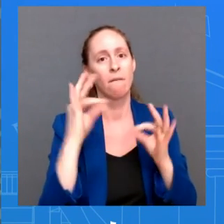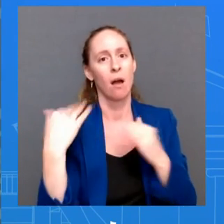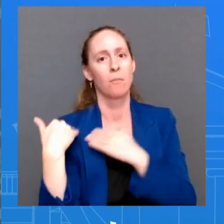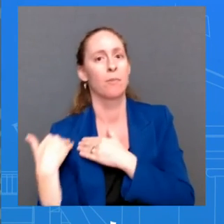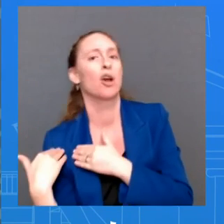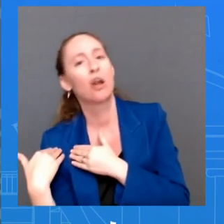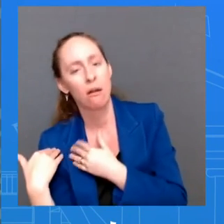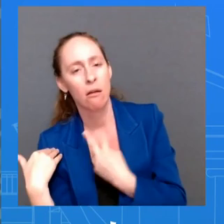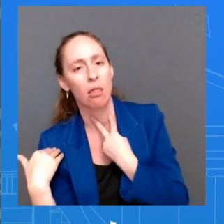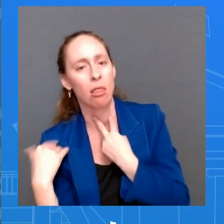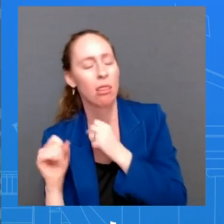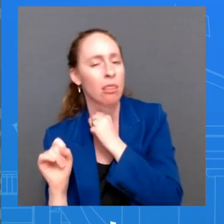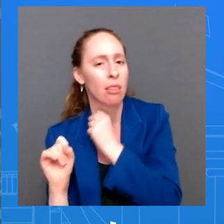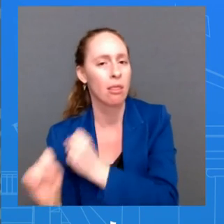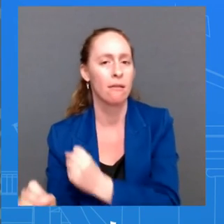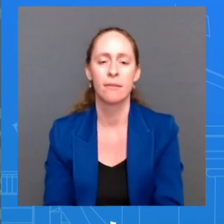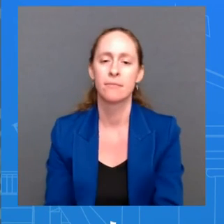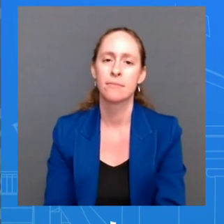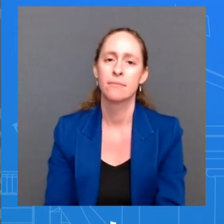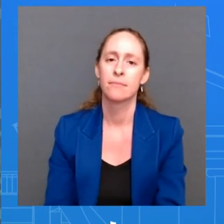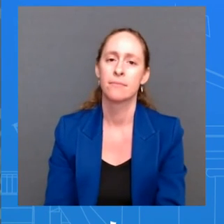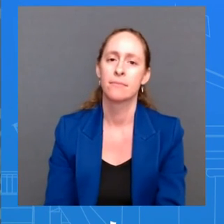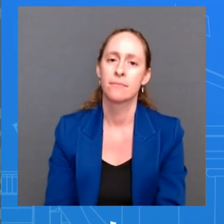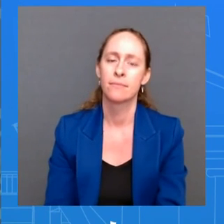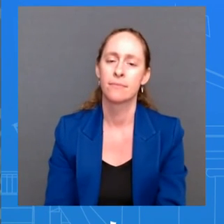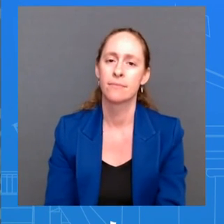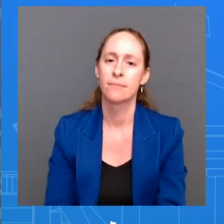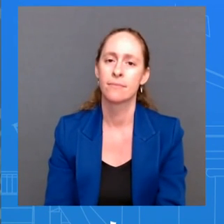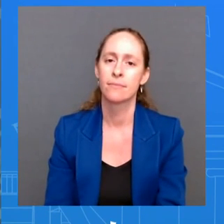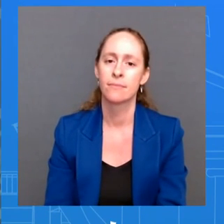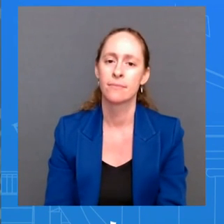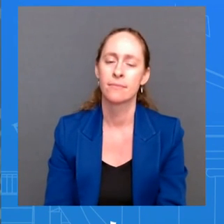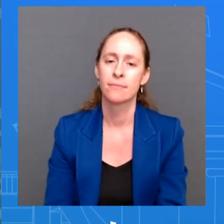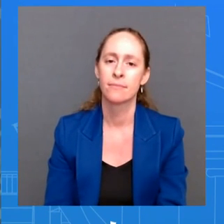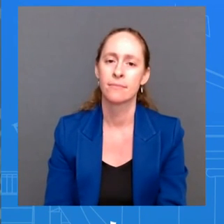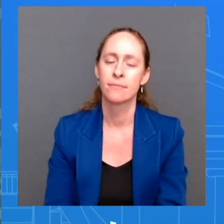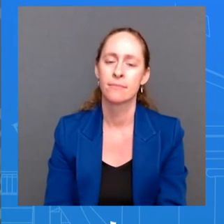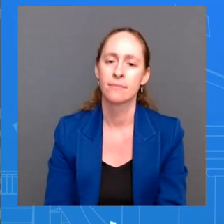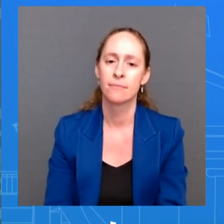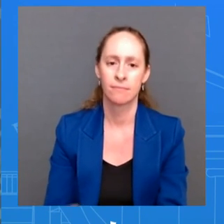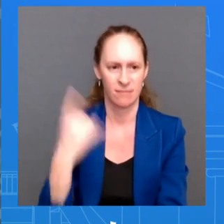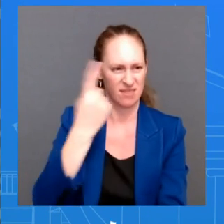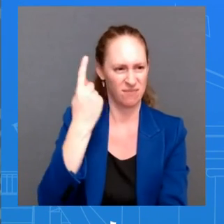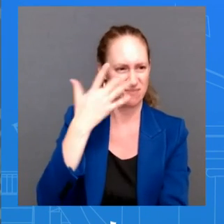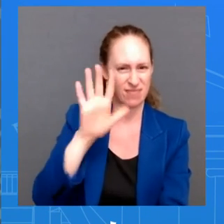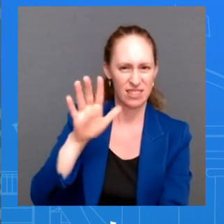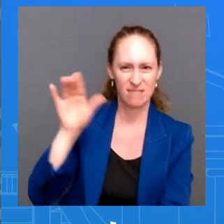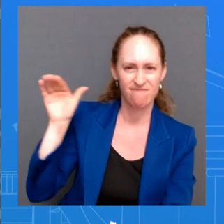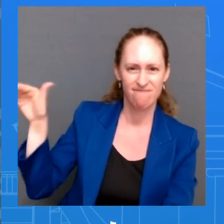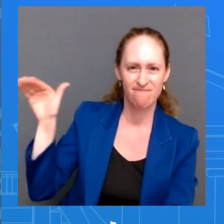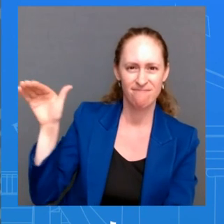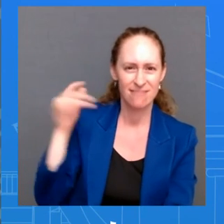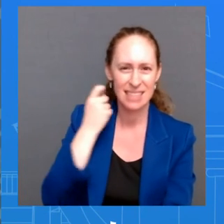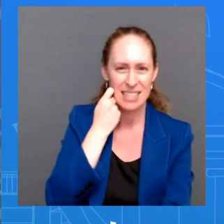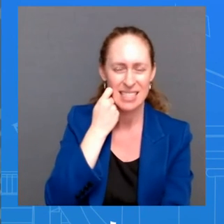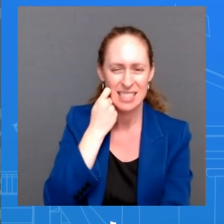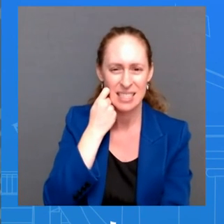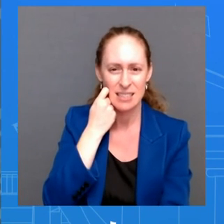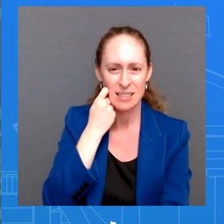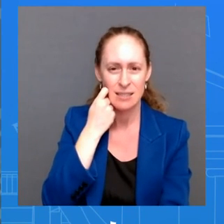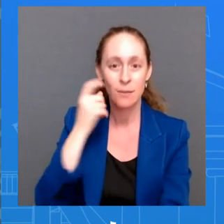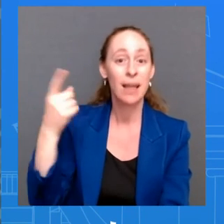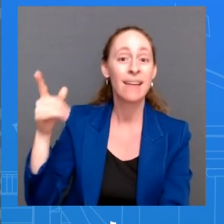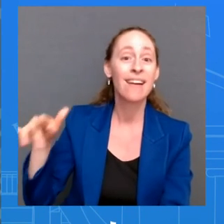thoughtful. And he was just asked this question last week, which was the last time that we saw him out there on the